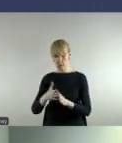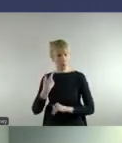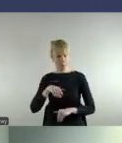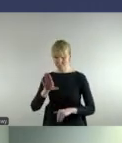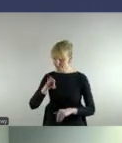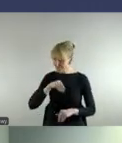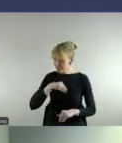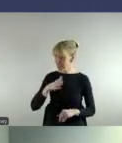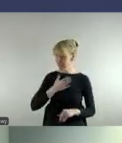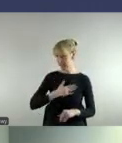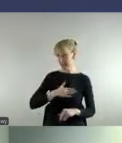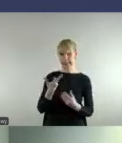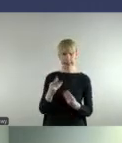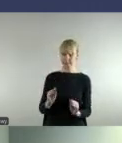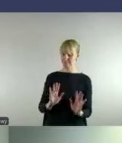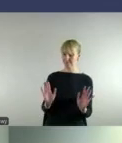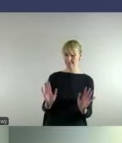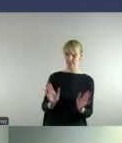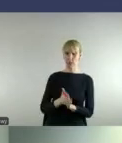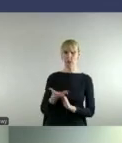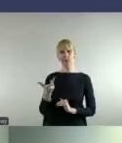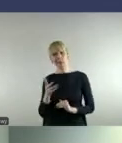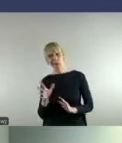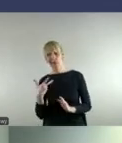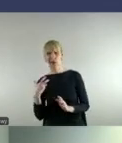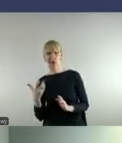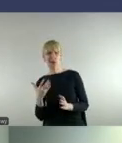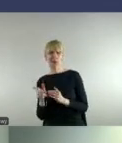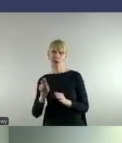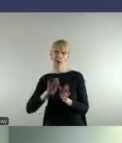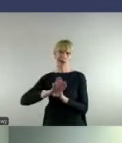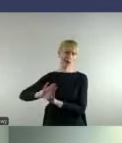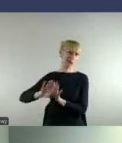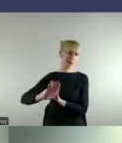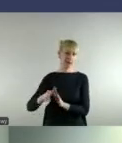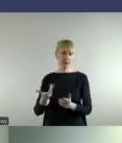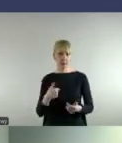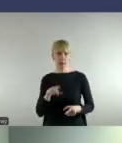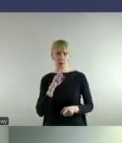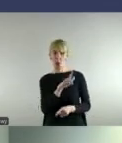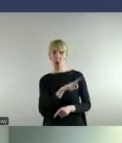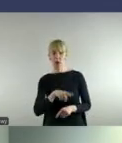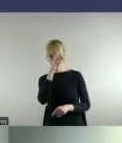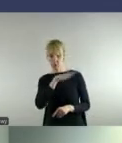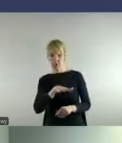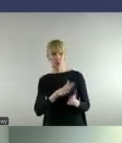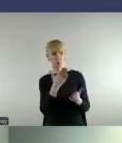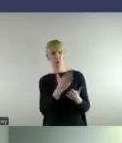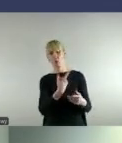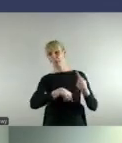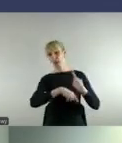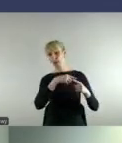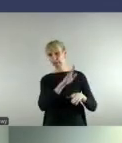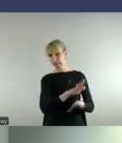skepticism and such from people that have lived there for generations towards people who come in from the outside with